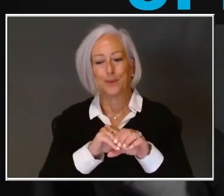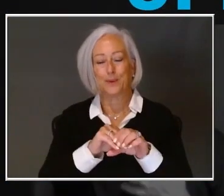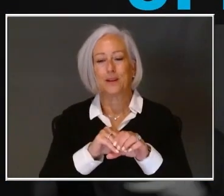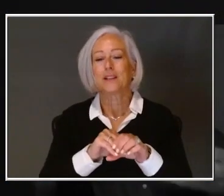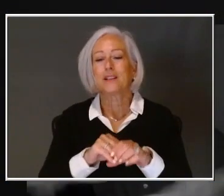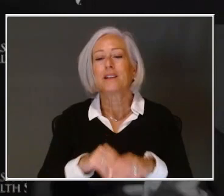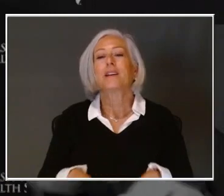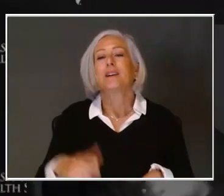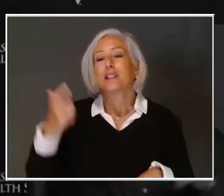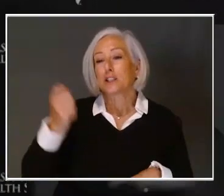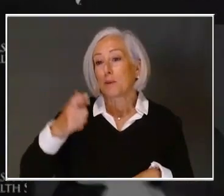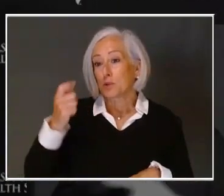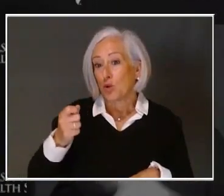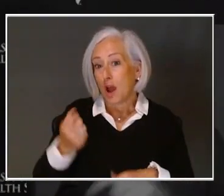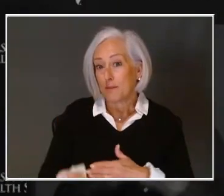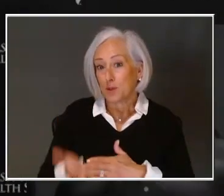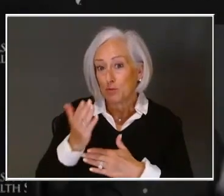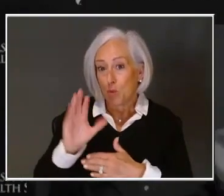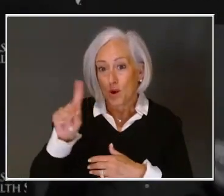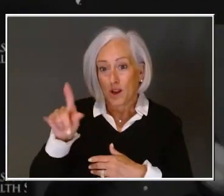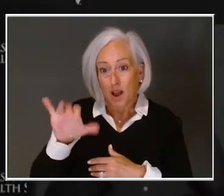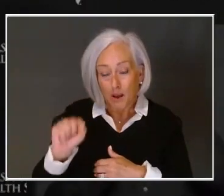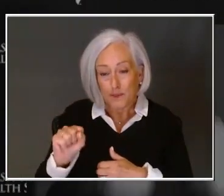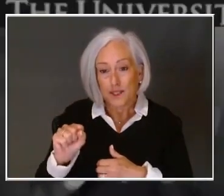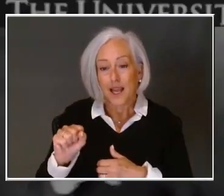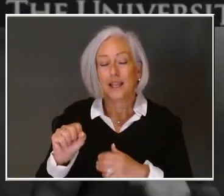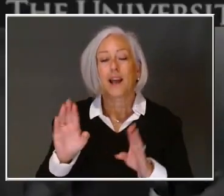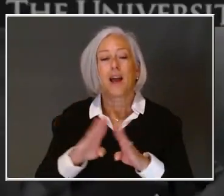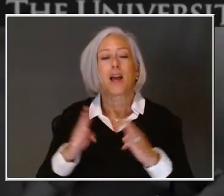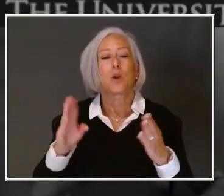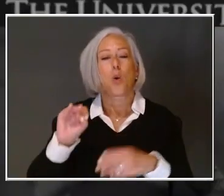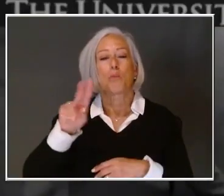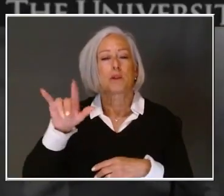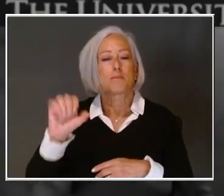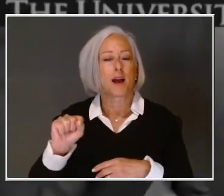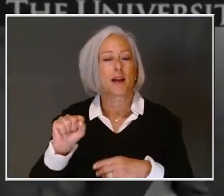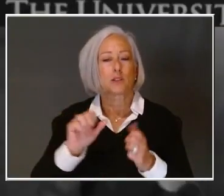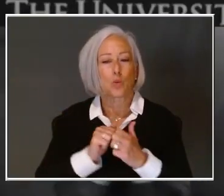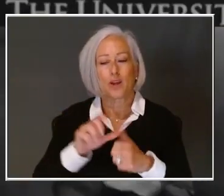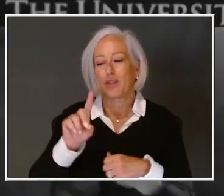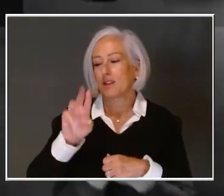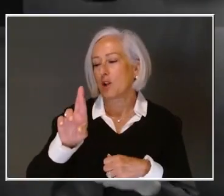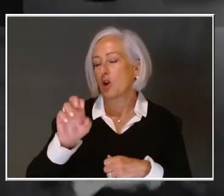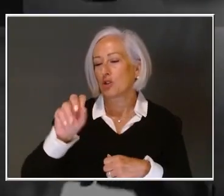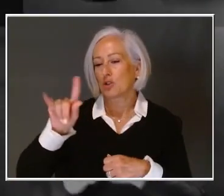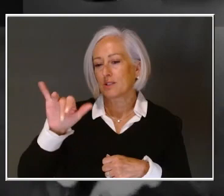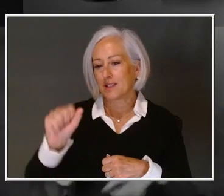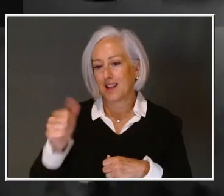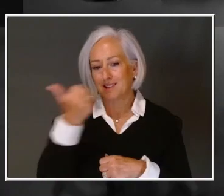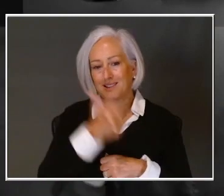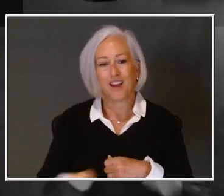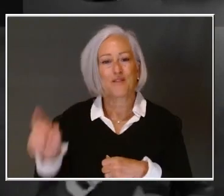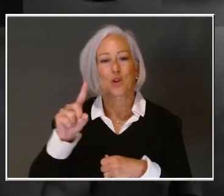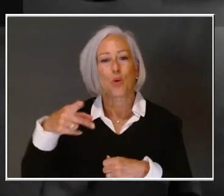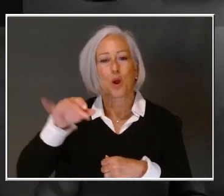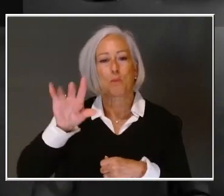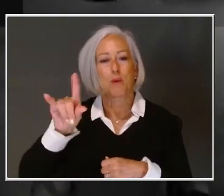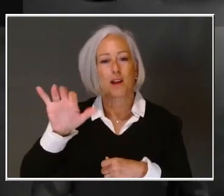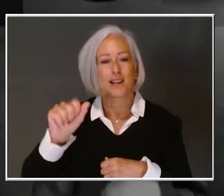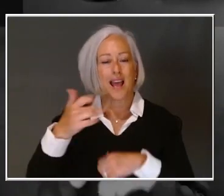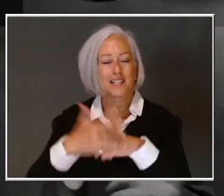medical update and Open Mics with Dr. Stites podcast. Now everywhere podcasts are available.